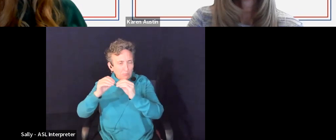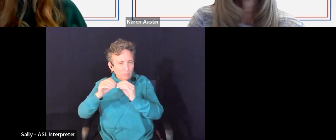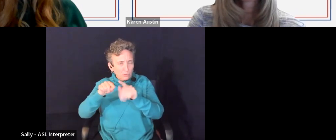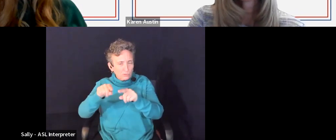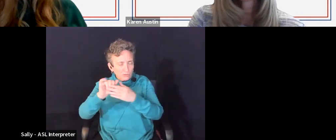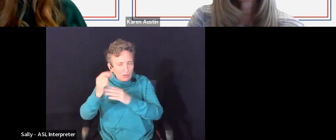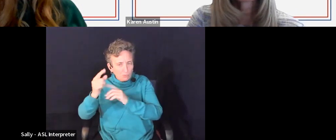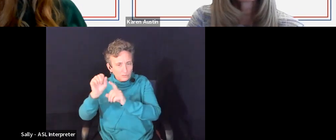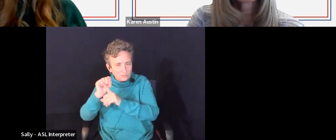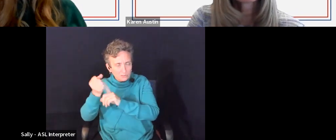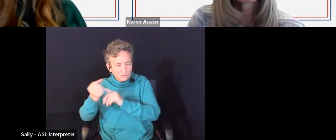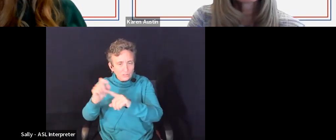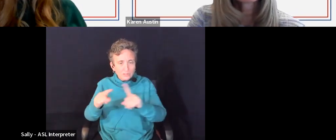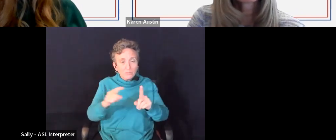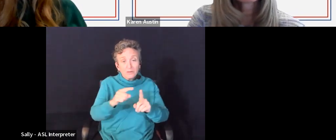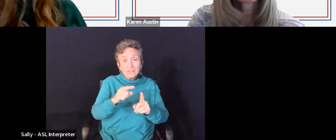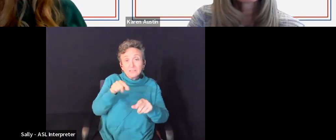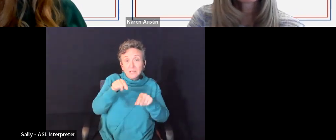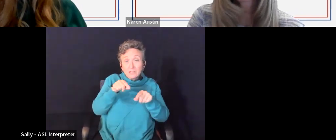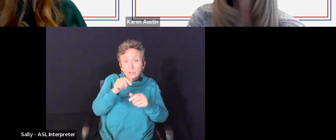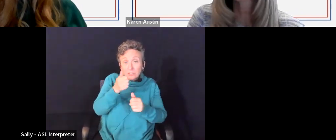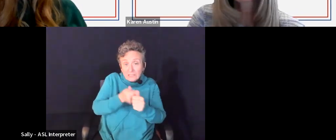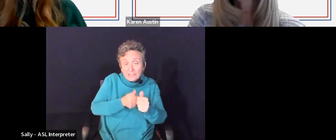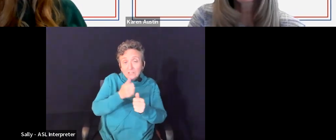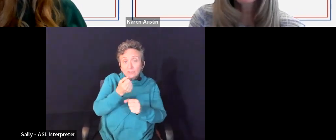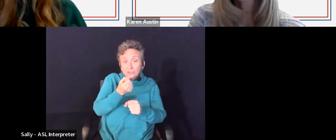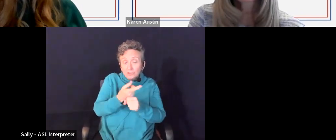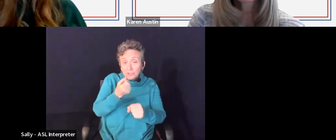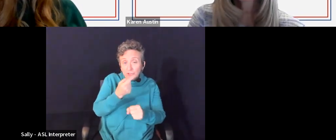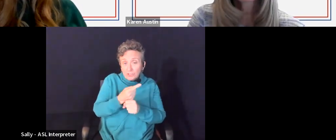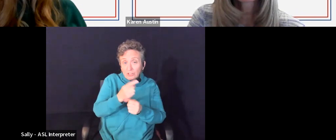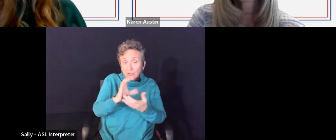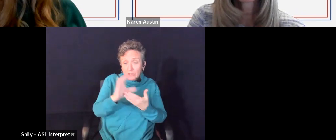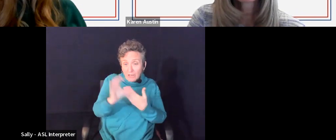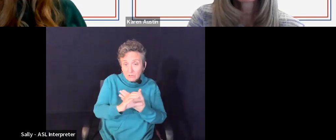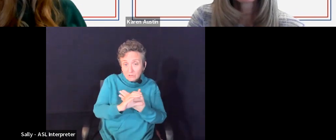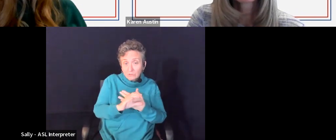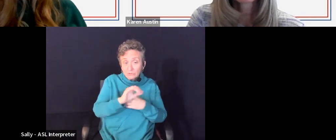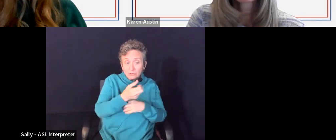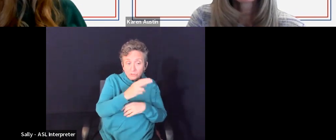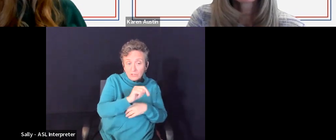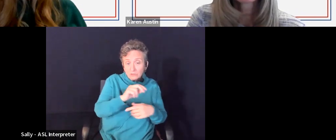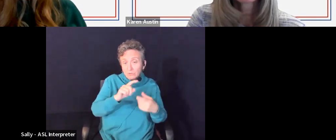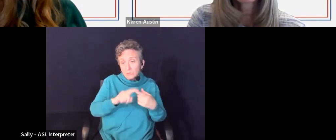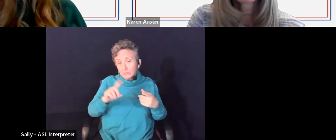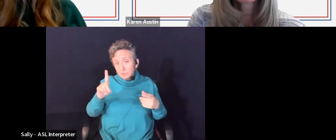but is that maximum per calendar year? Correct. It's per calendar year.